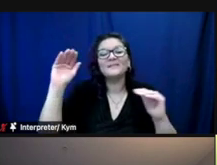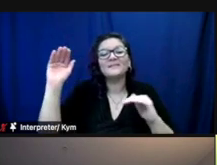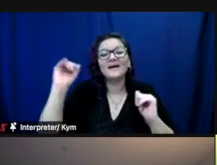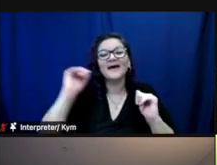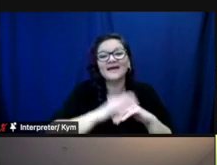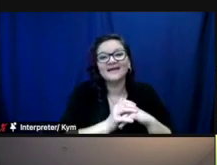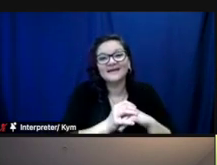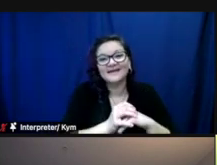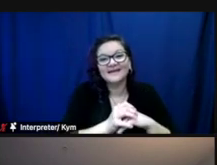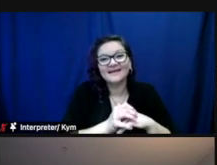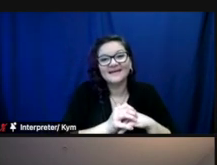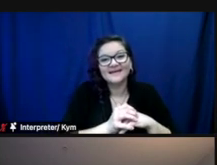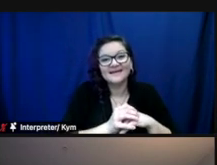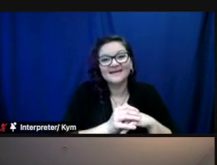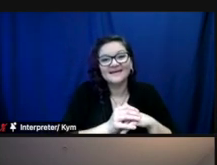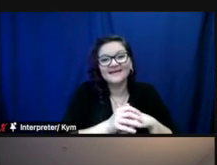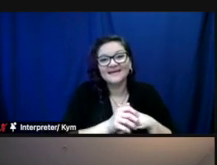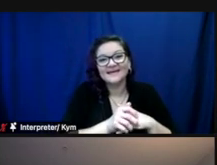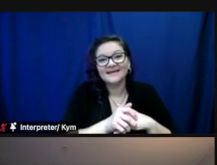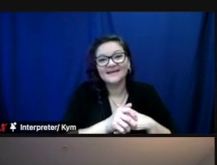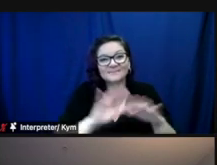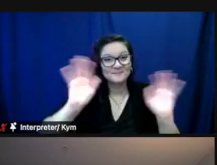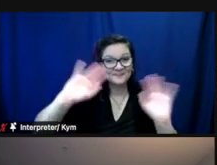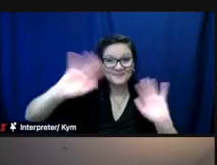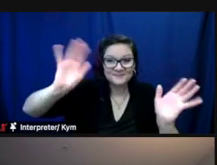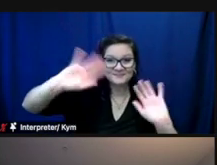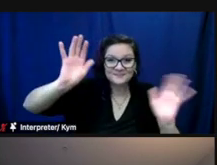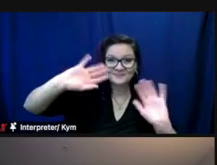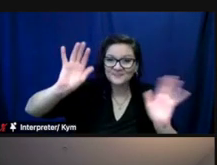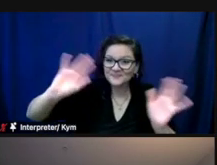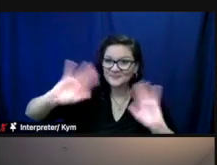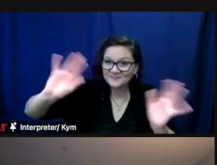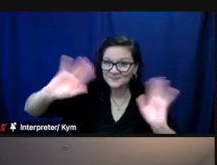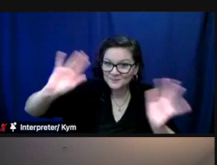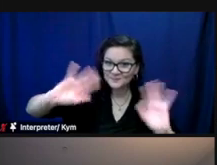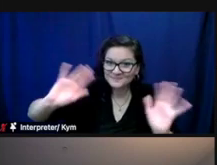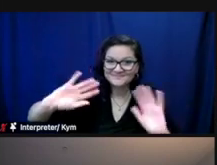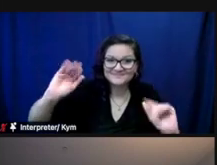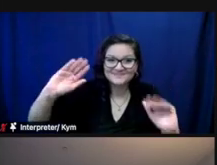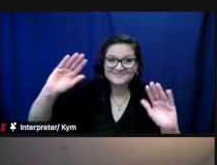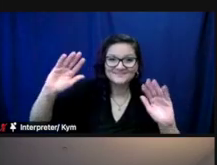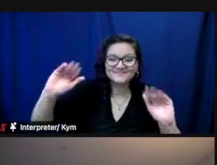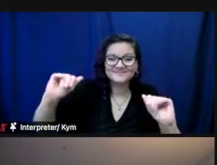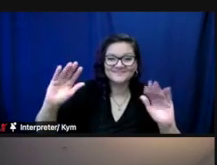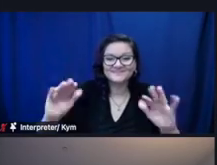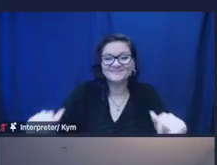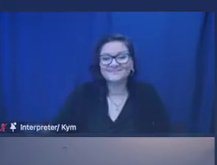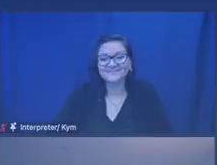Bye. Bye. Bye. Bye. Bye. Bye. Bye.